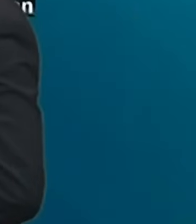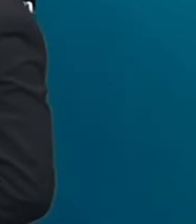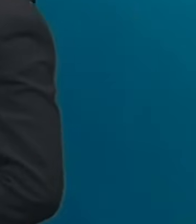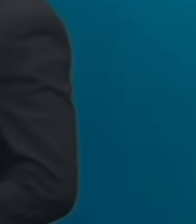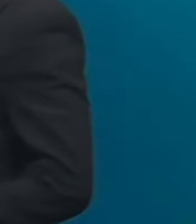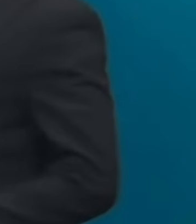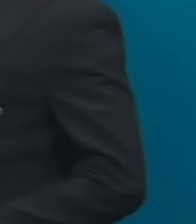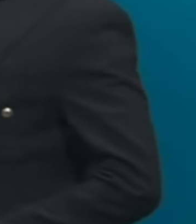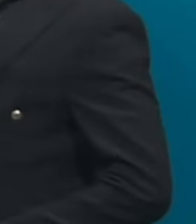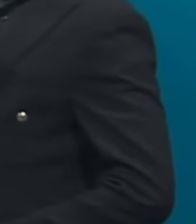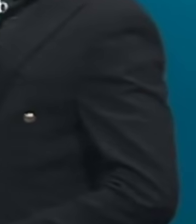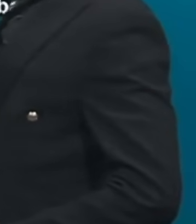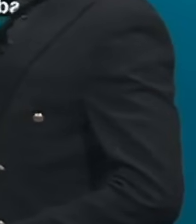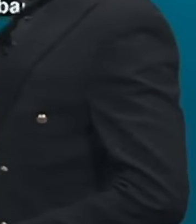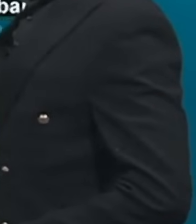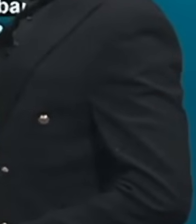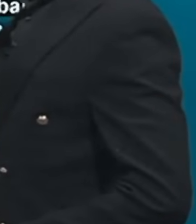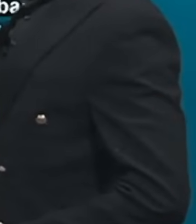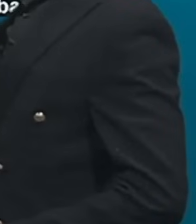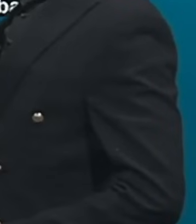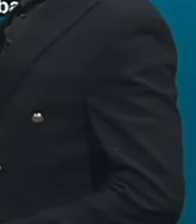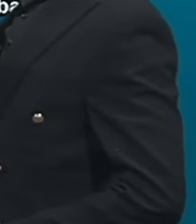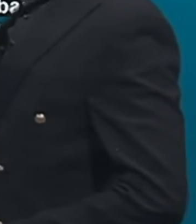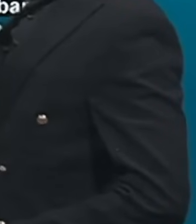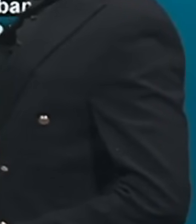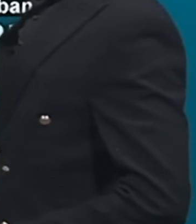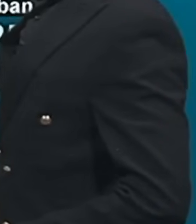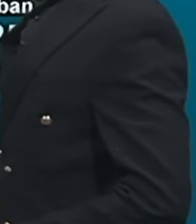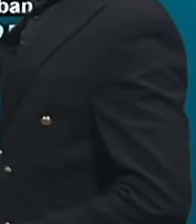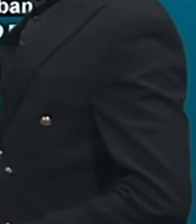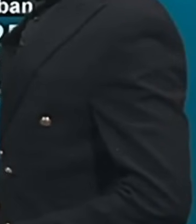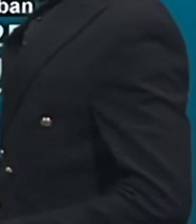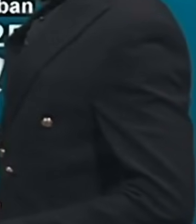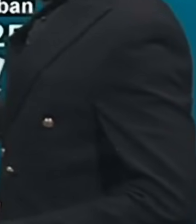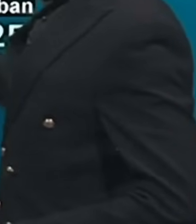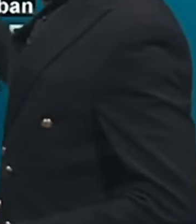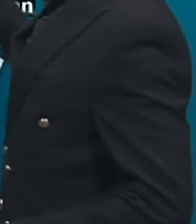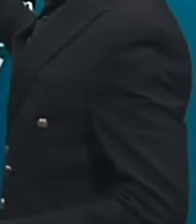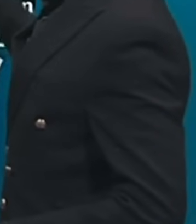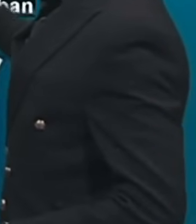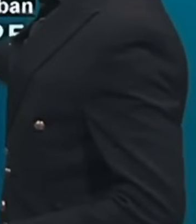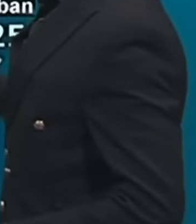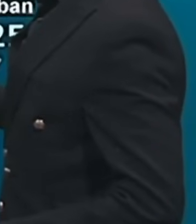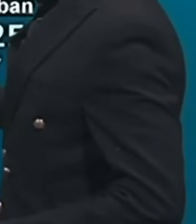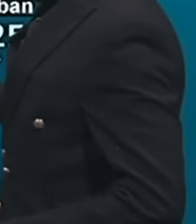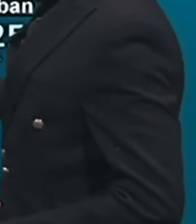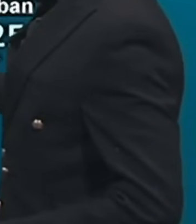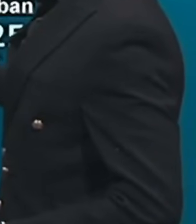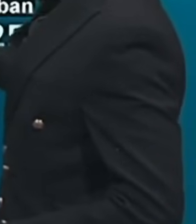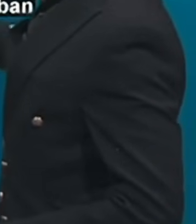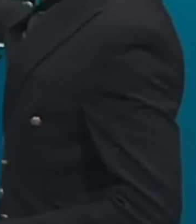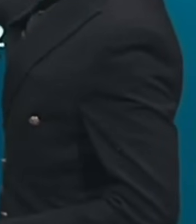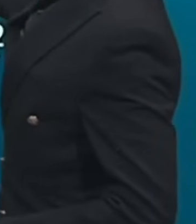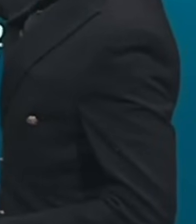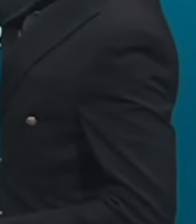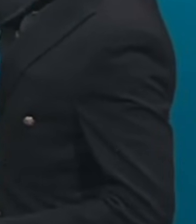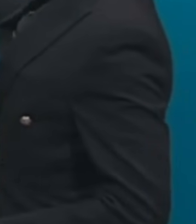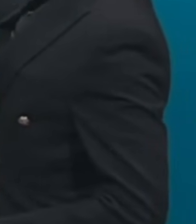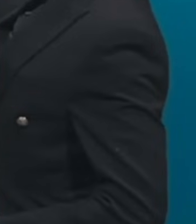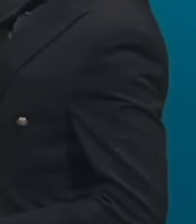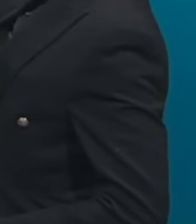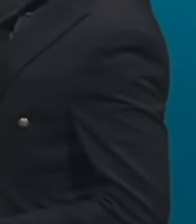makabakabana wena o le go ka kwa go la Freestata letšatši la go sasa re lebetse fela dikgonagalo tša dipula ka diperesente tše 30 re lebetse yona o le ka kwa go la KwaZulu-Natal le wena o le go ka